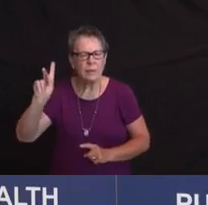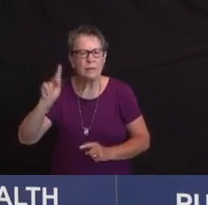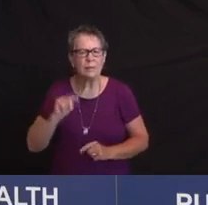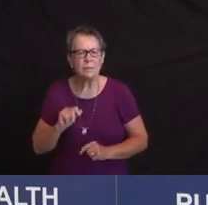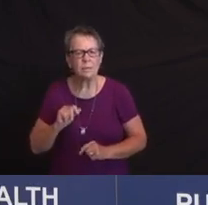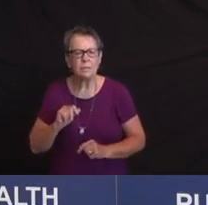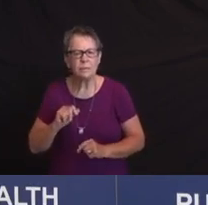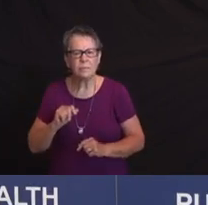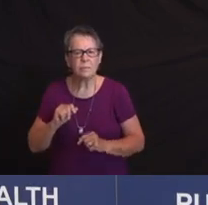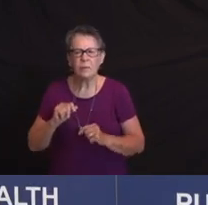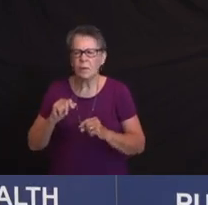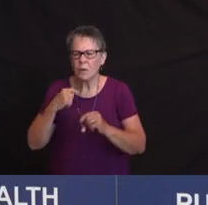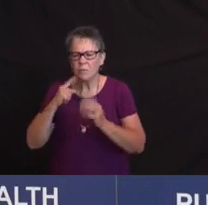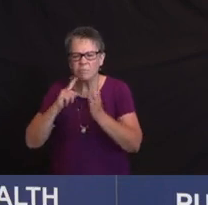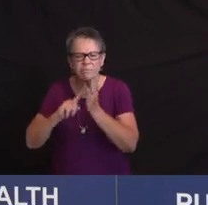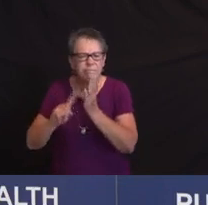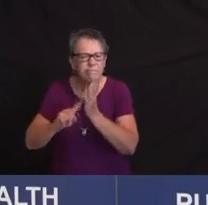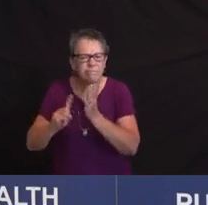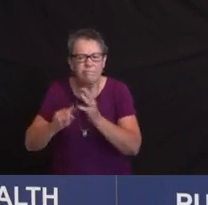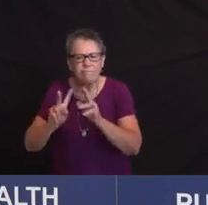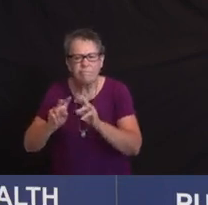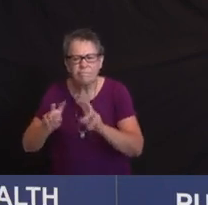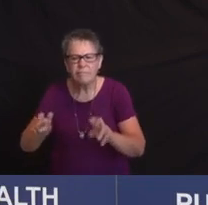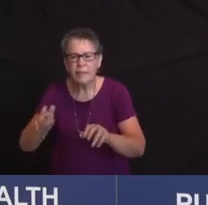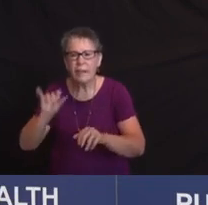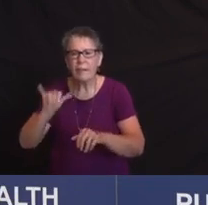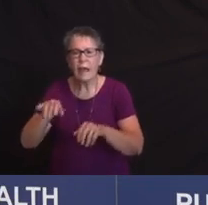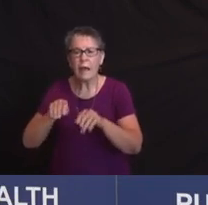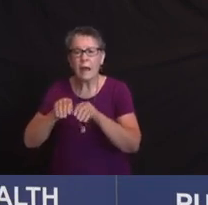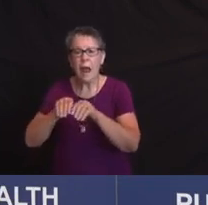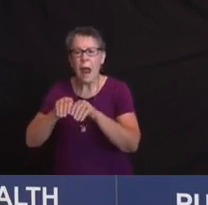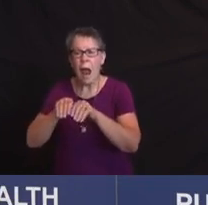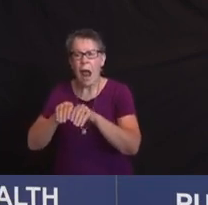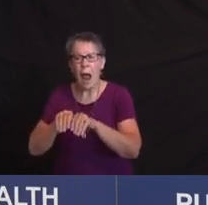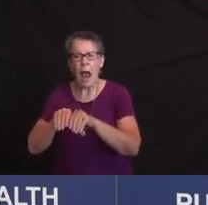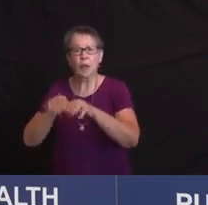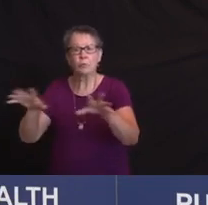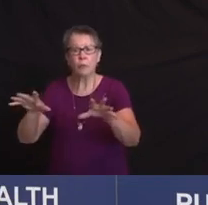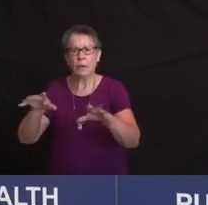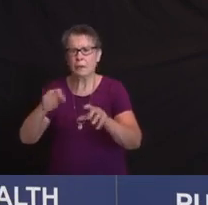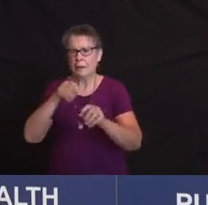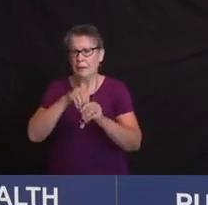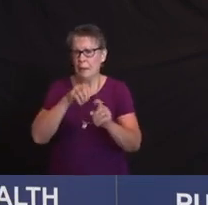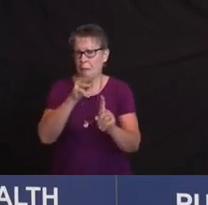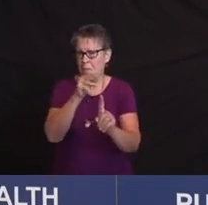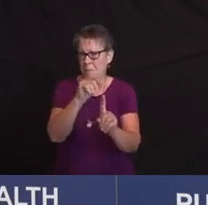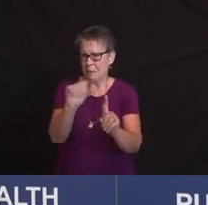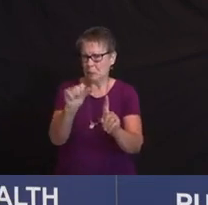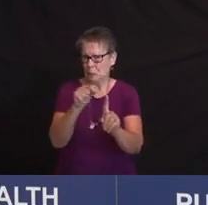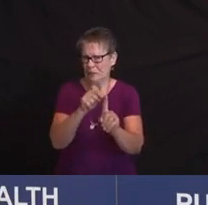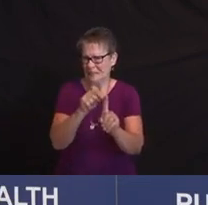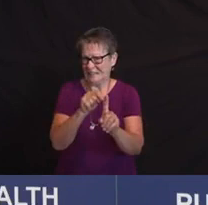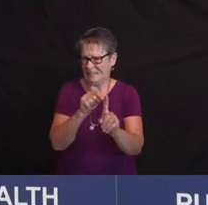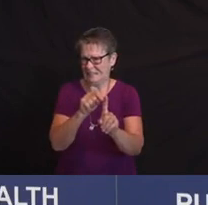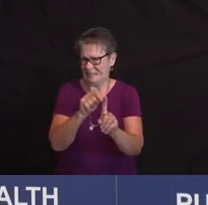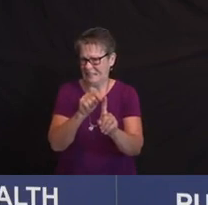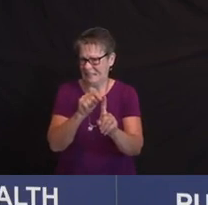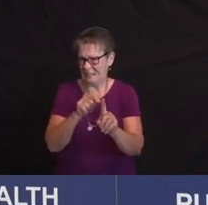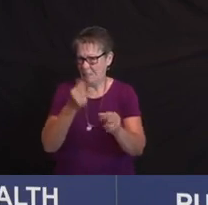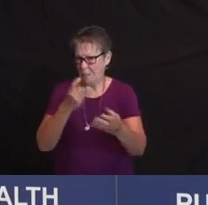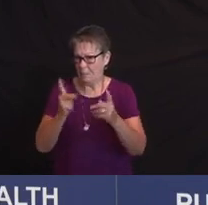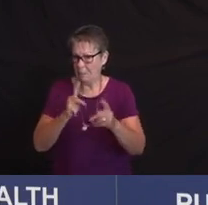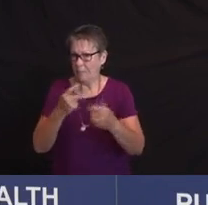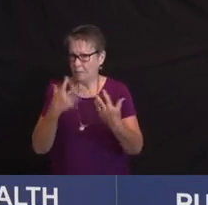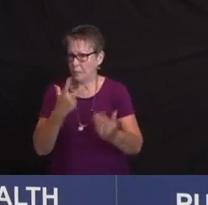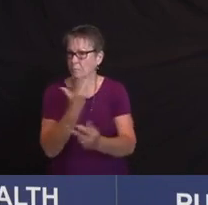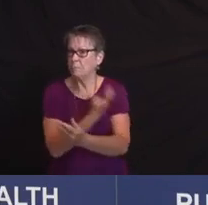an outbreak in Massachusetts where, despite the fact that there were a lot of breakthrough infections in this particular